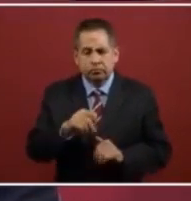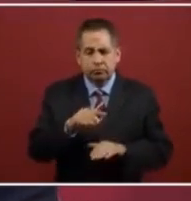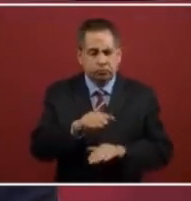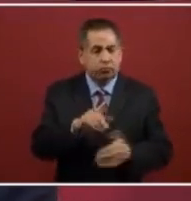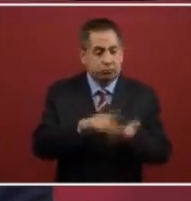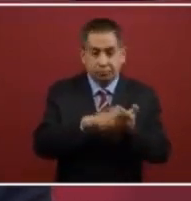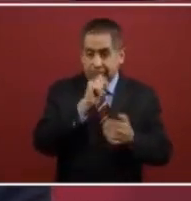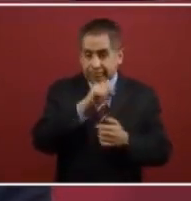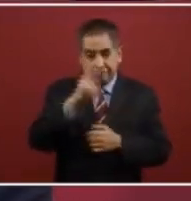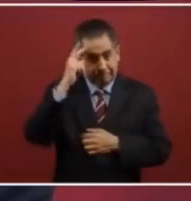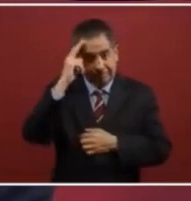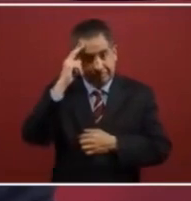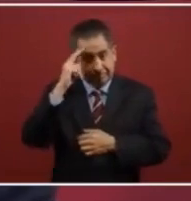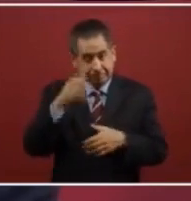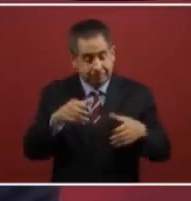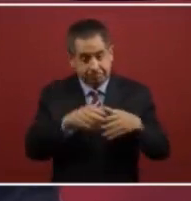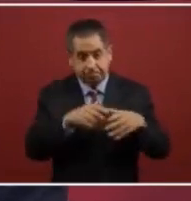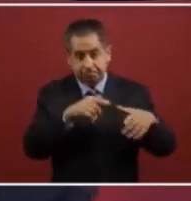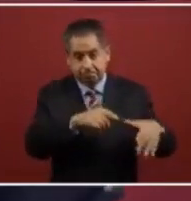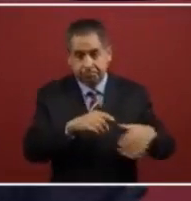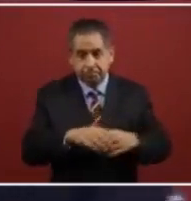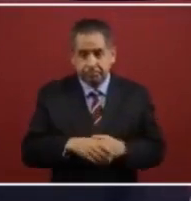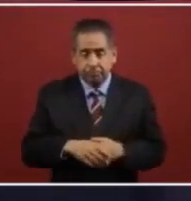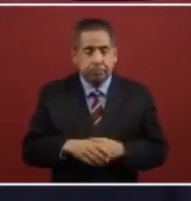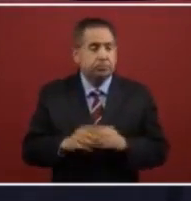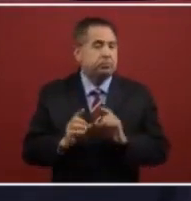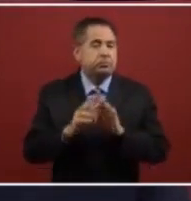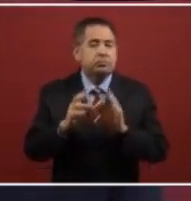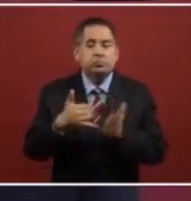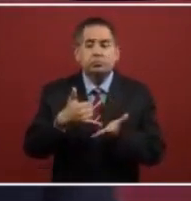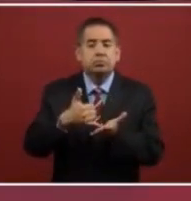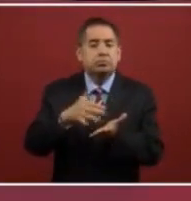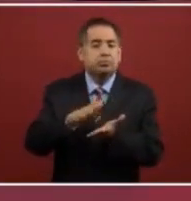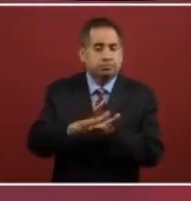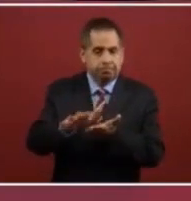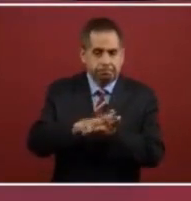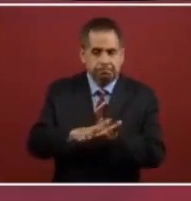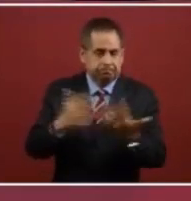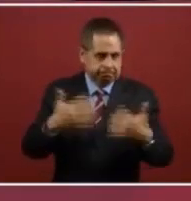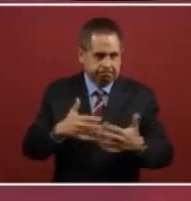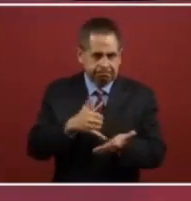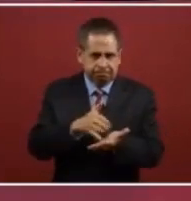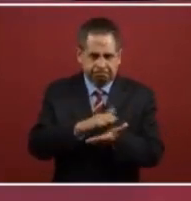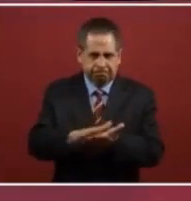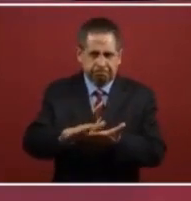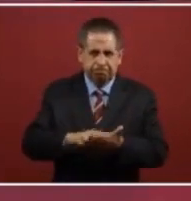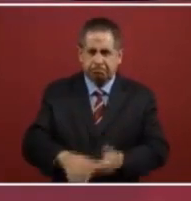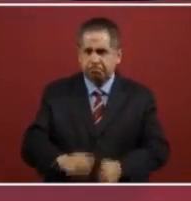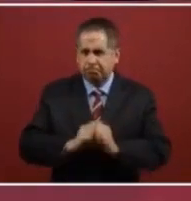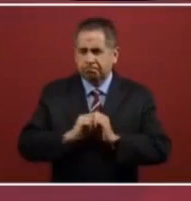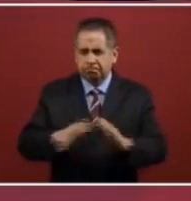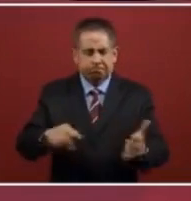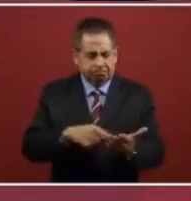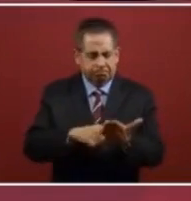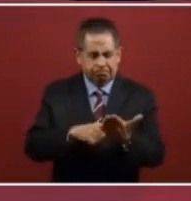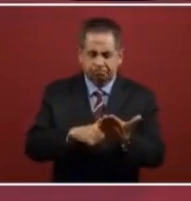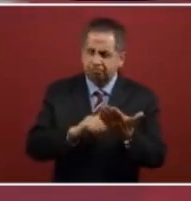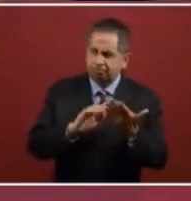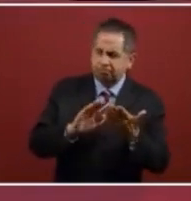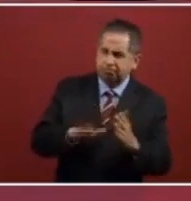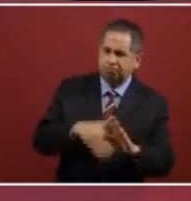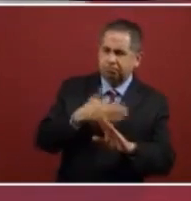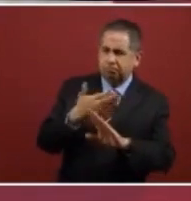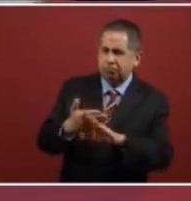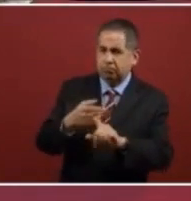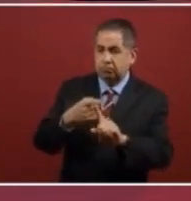Bellas Artes, It had to do with y en una arts imprenta from sacaron una ofensa a la